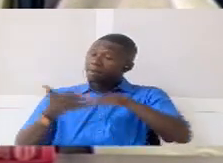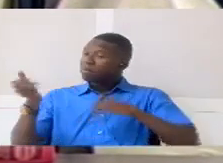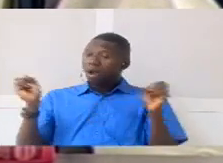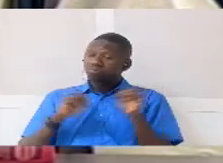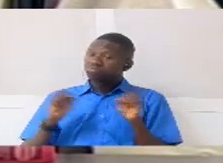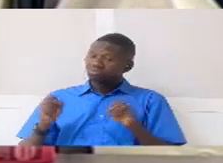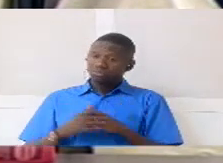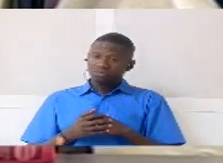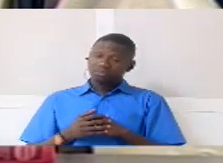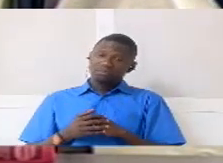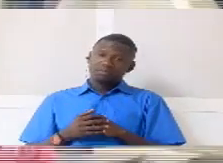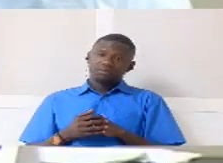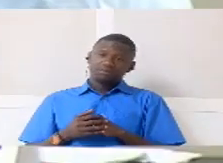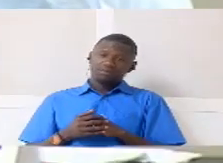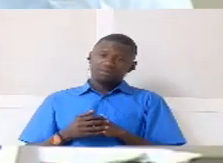Yes.